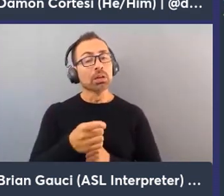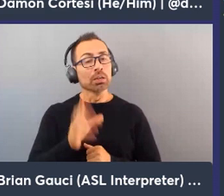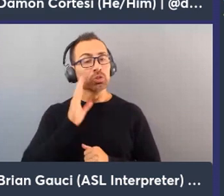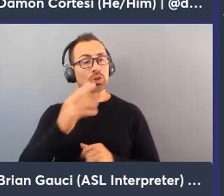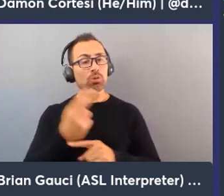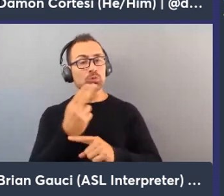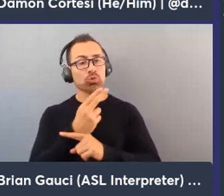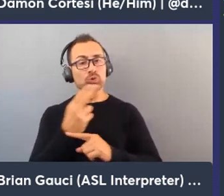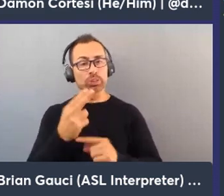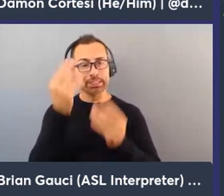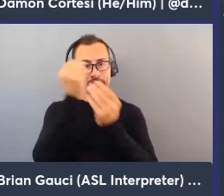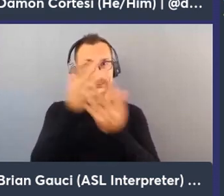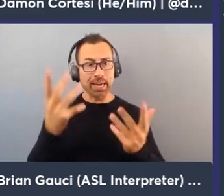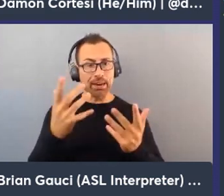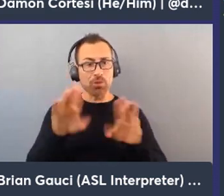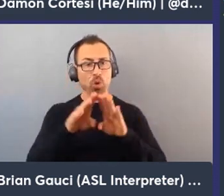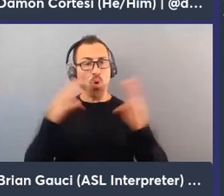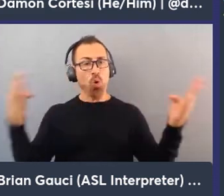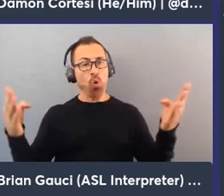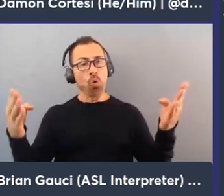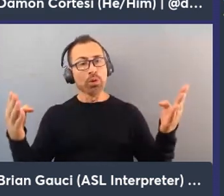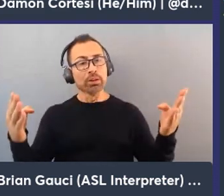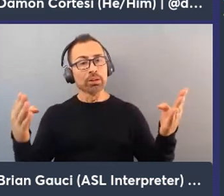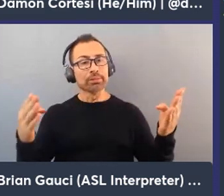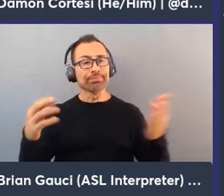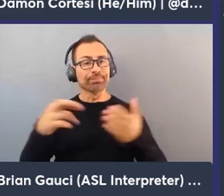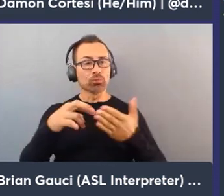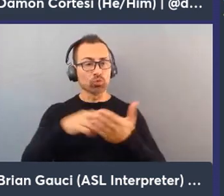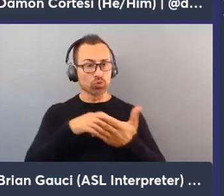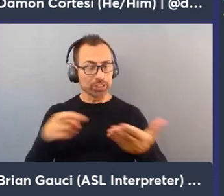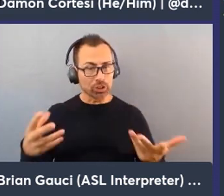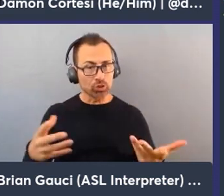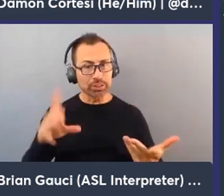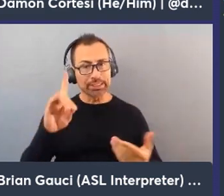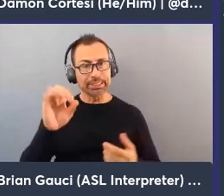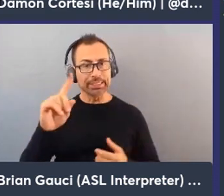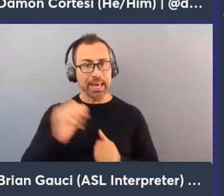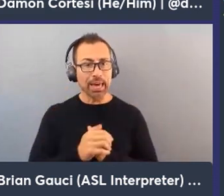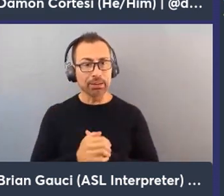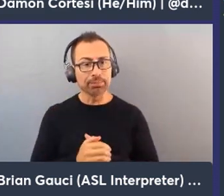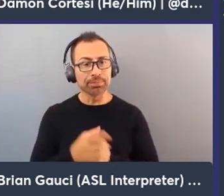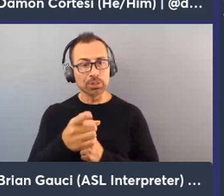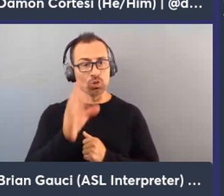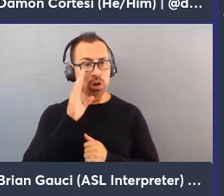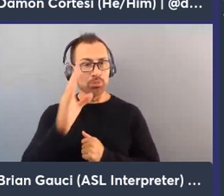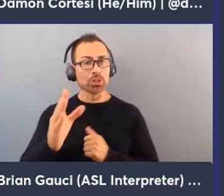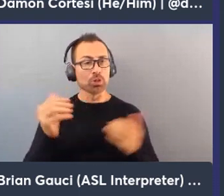data on AWS. The NOAA data sets are some of my favorites. So I'm going to hit start job run,